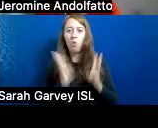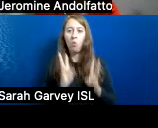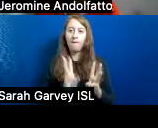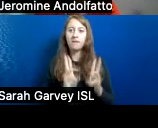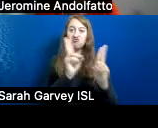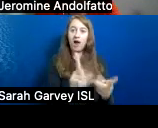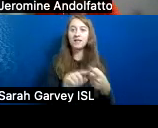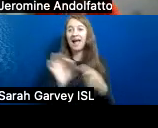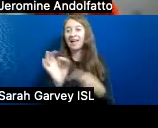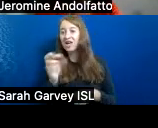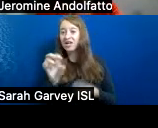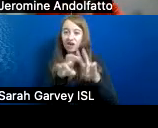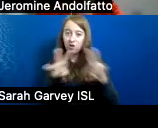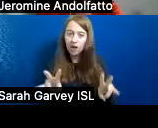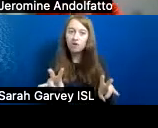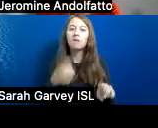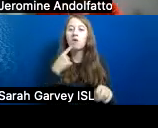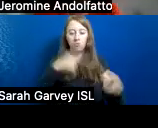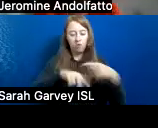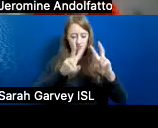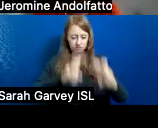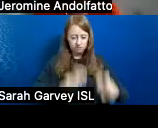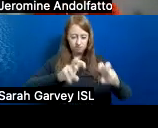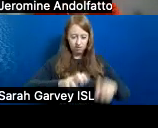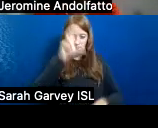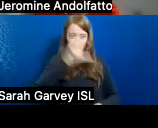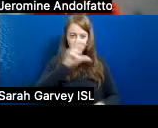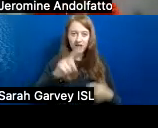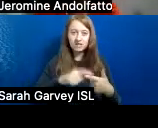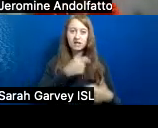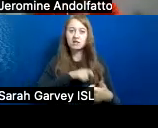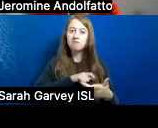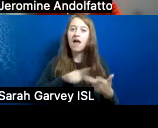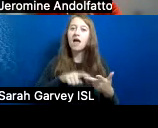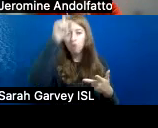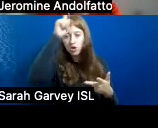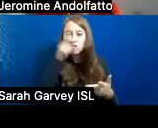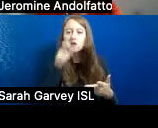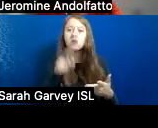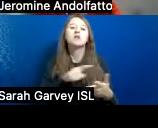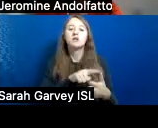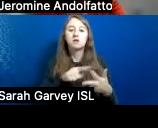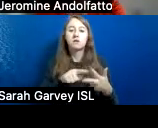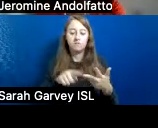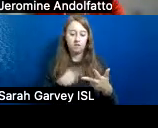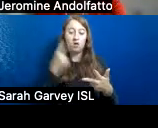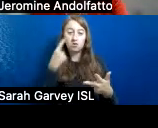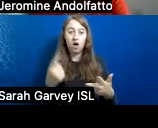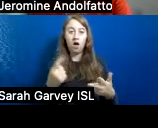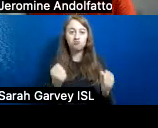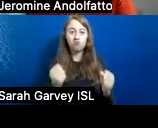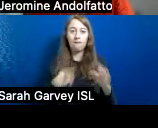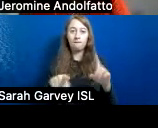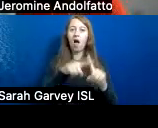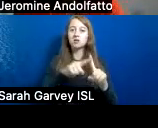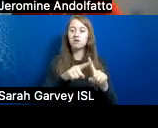we looked, for instance, at France and Spain and Portugal, and we saw a positive relationship. So for instance,